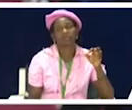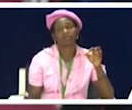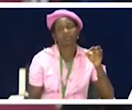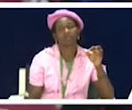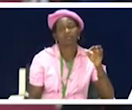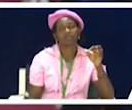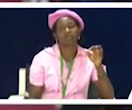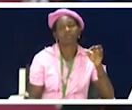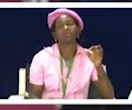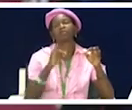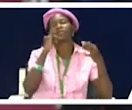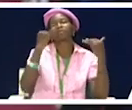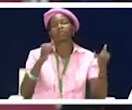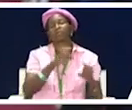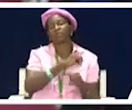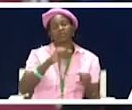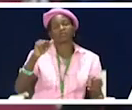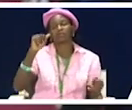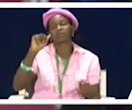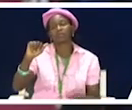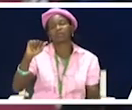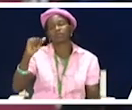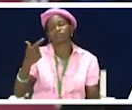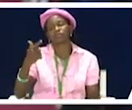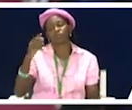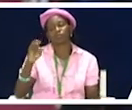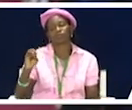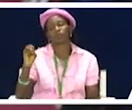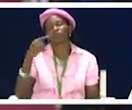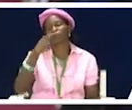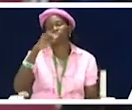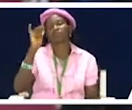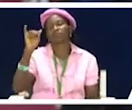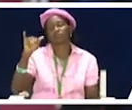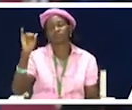Is now an AGO?" I said, "Yes."